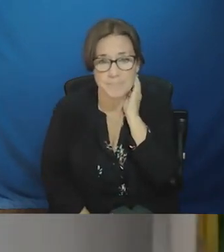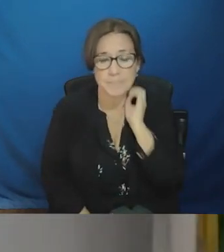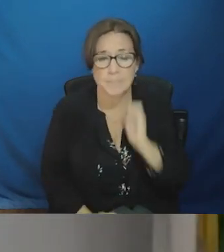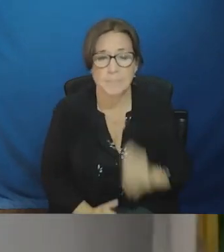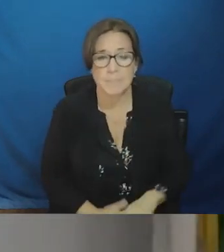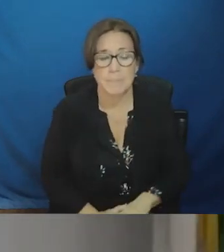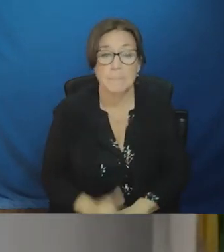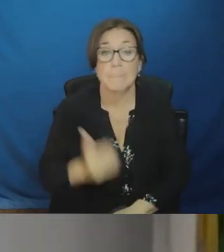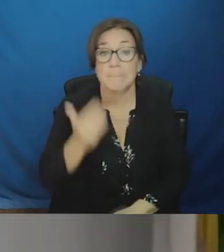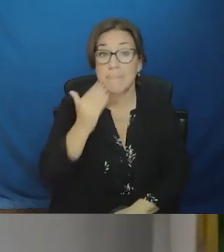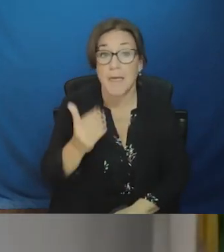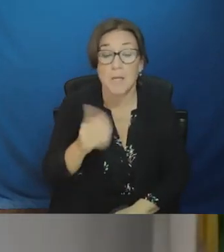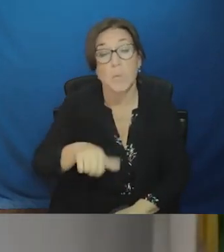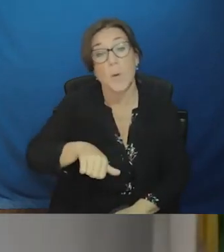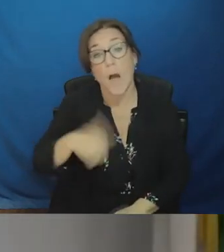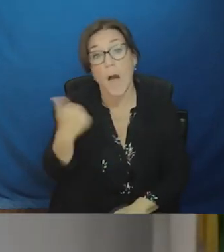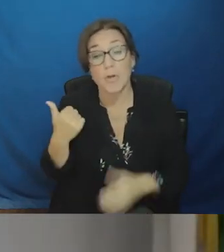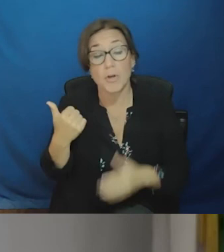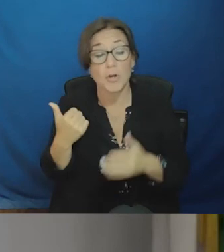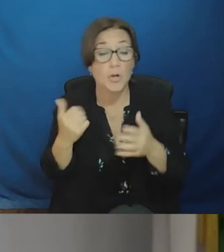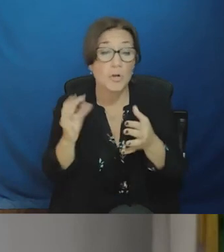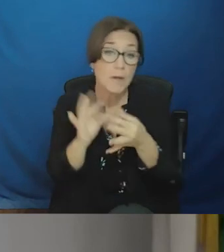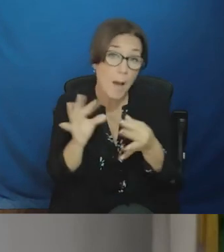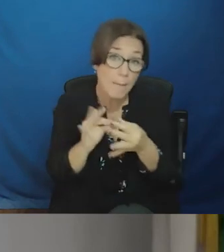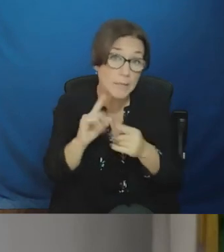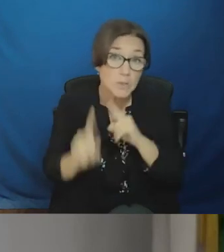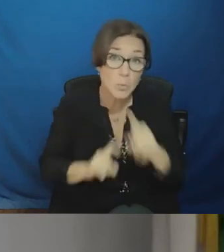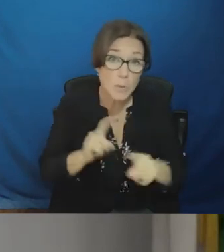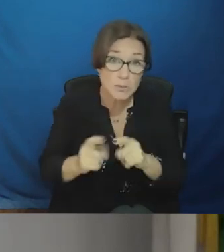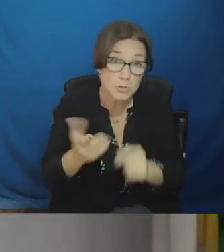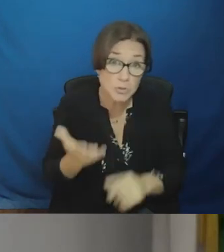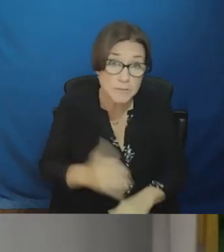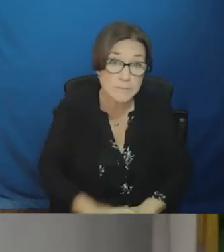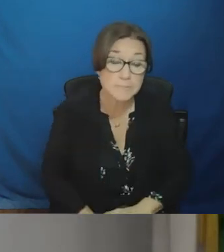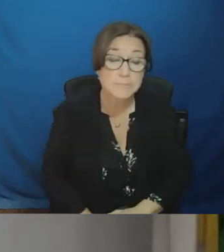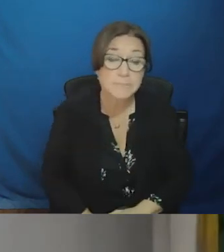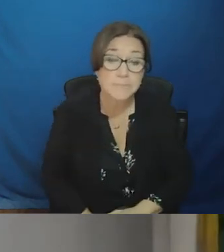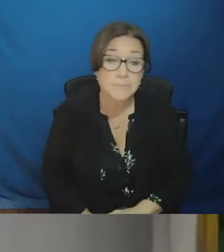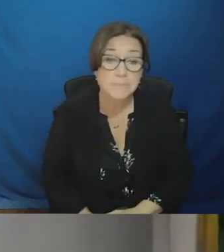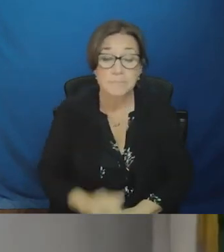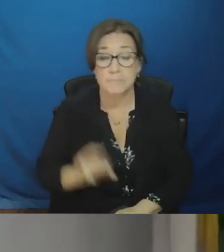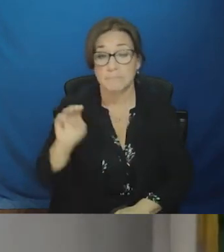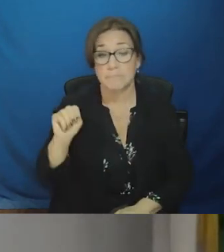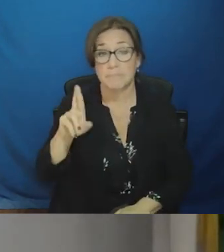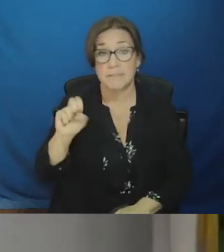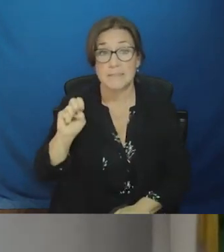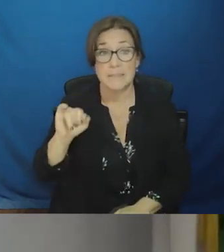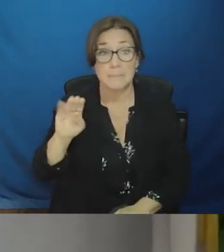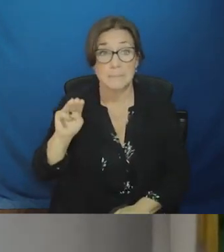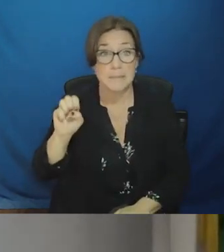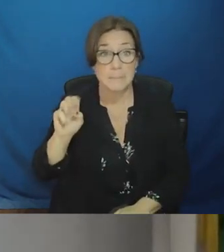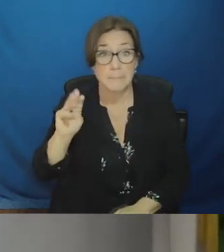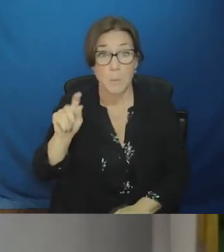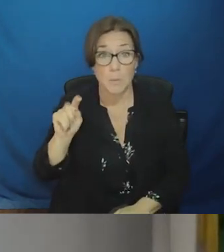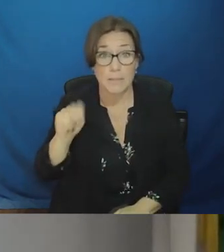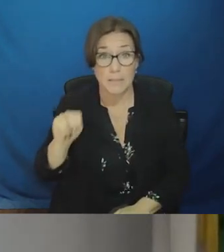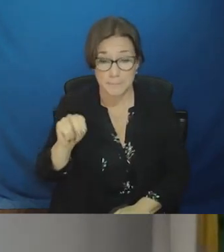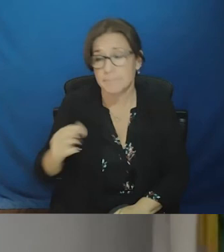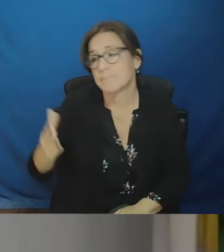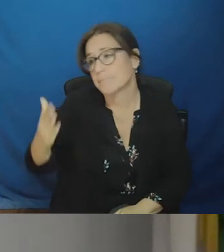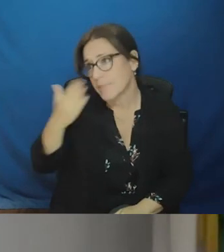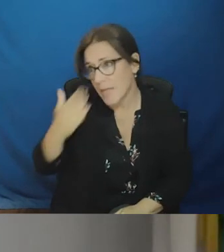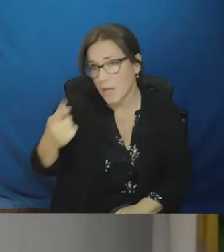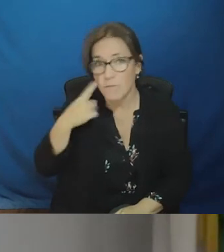Thank you. Any other board member comments or questions? Ms. Sims-Moten, please. Yeah, I just thank you for